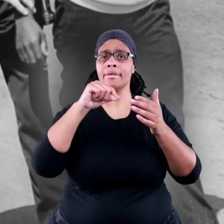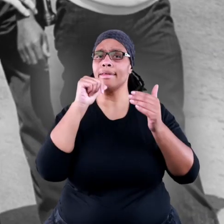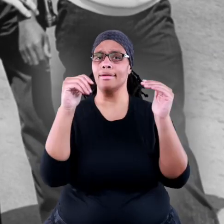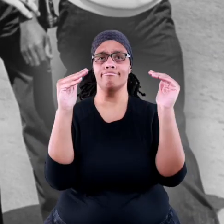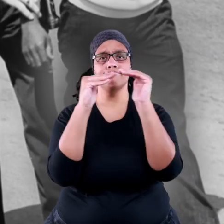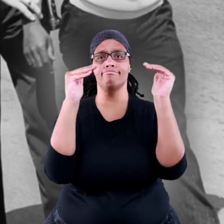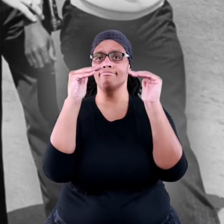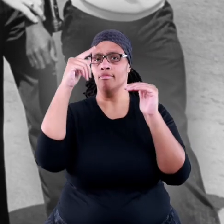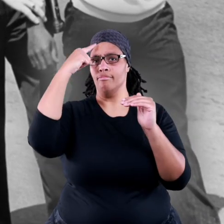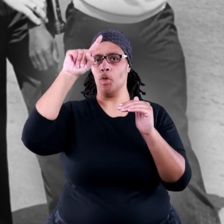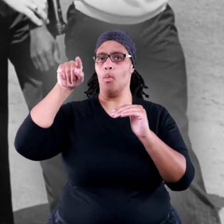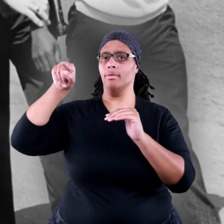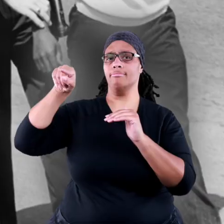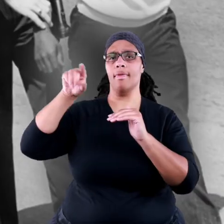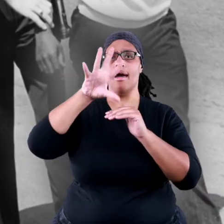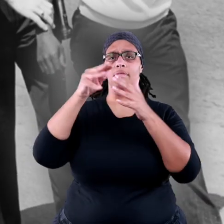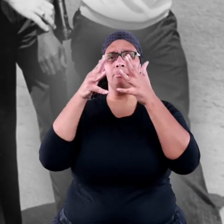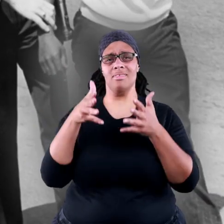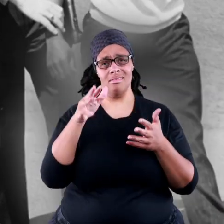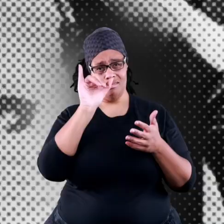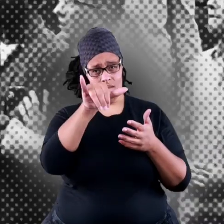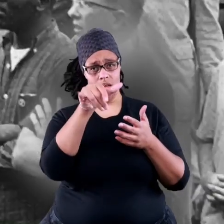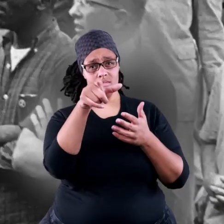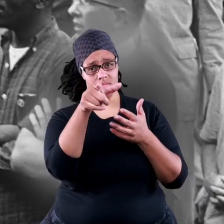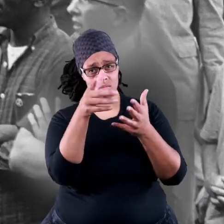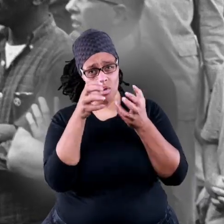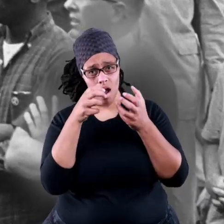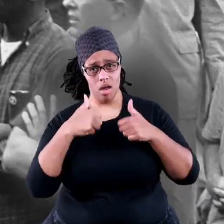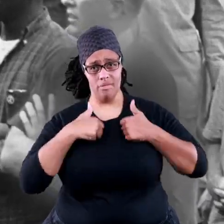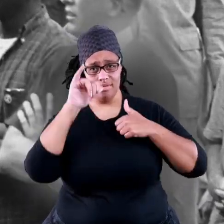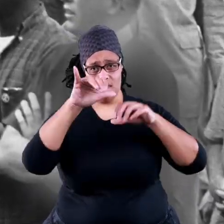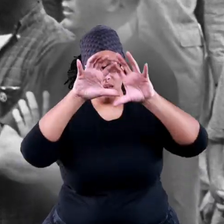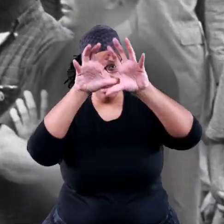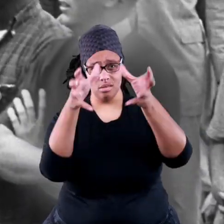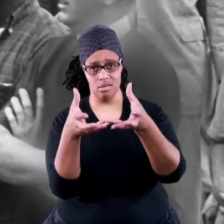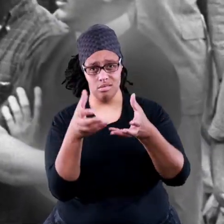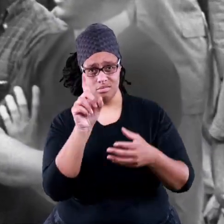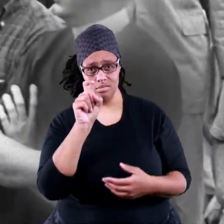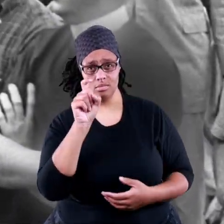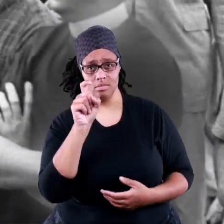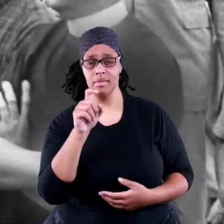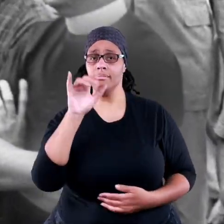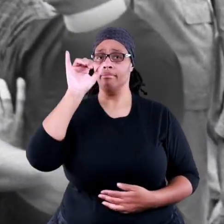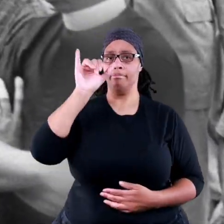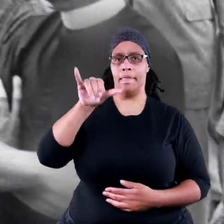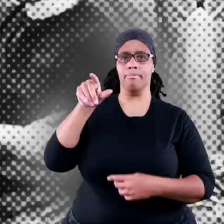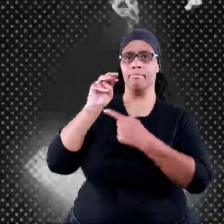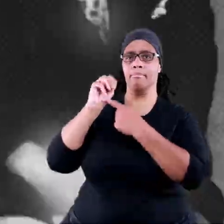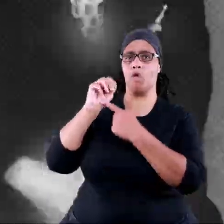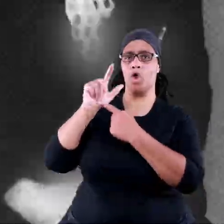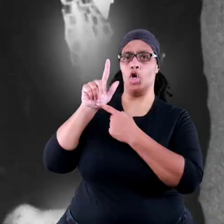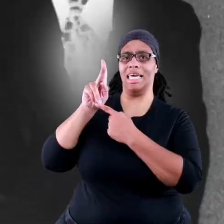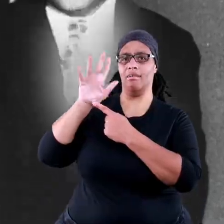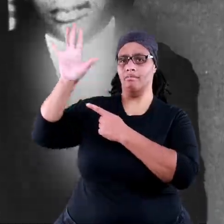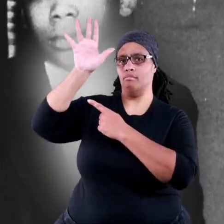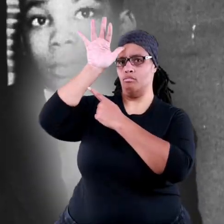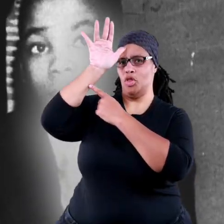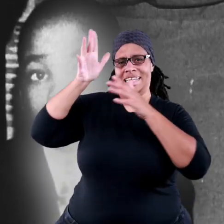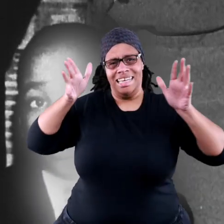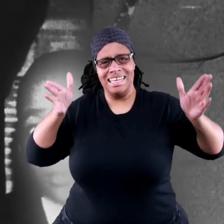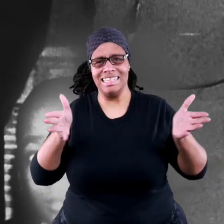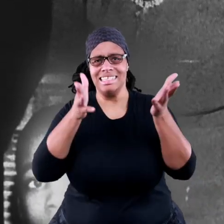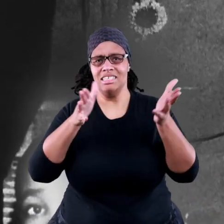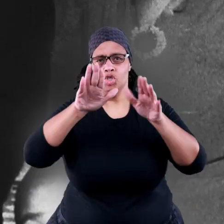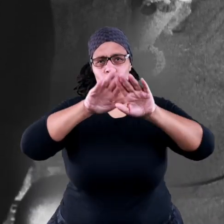not equal at all for African Americans. Is this the kind of world in which you would want to live? Martin's